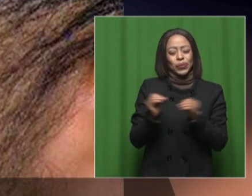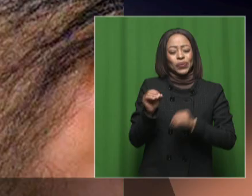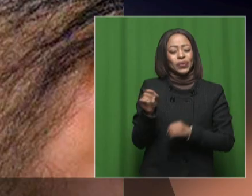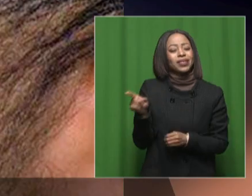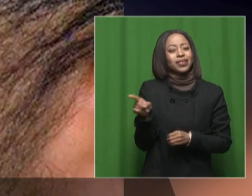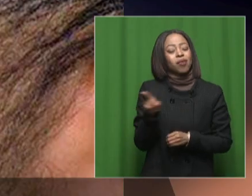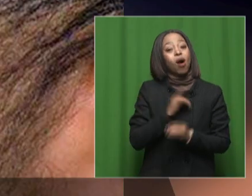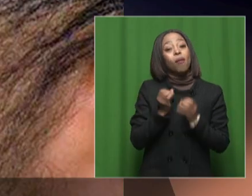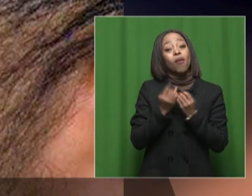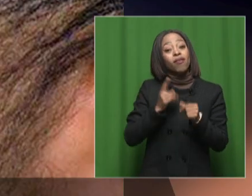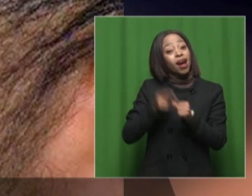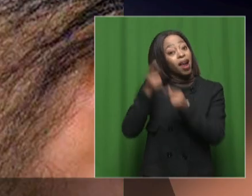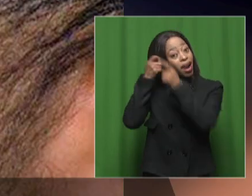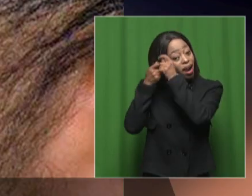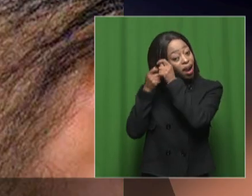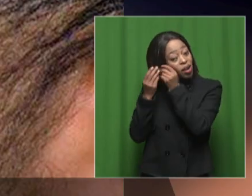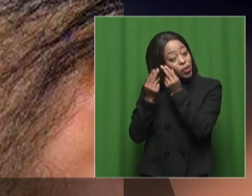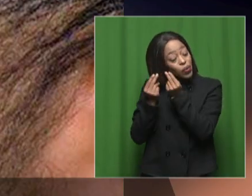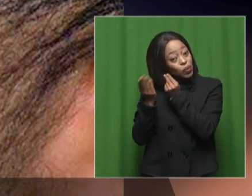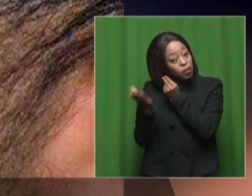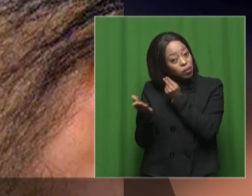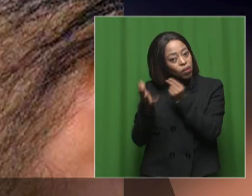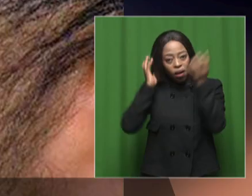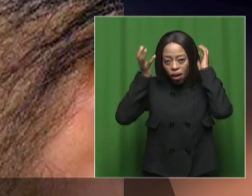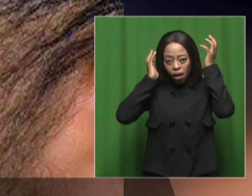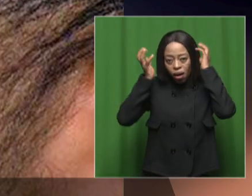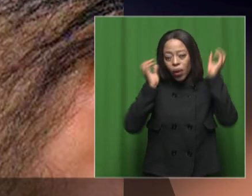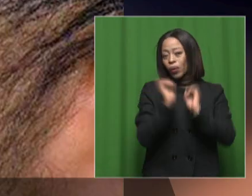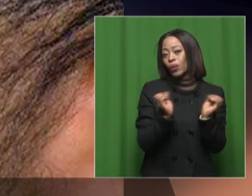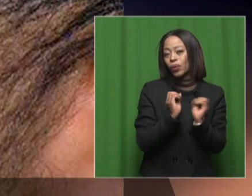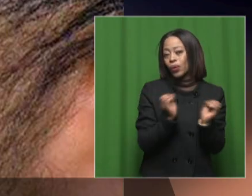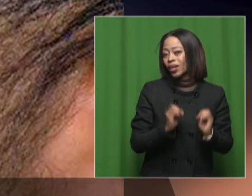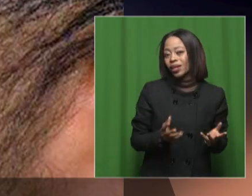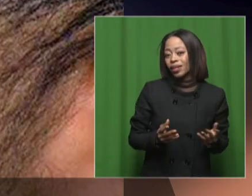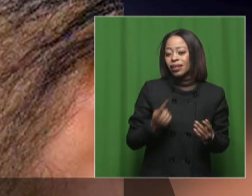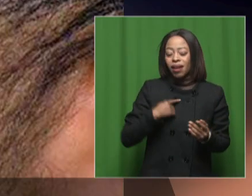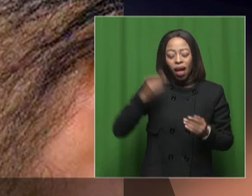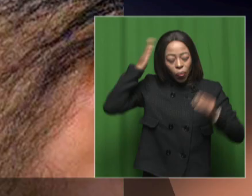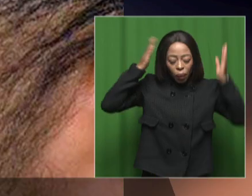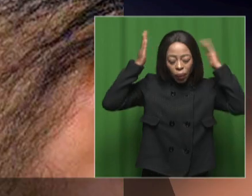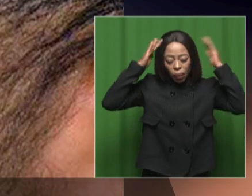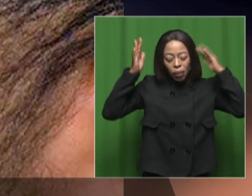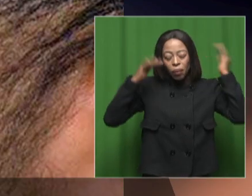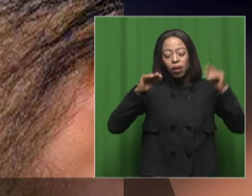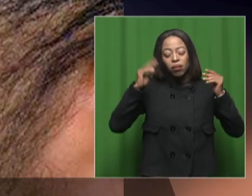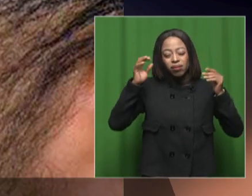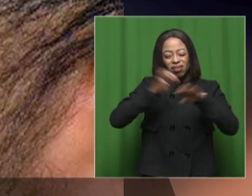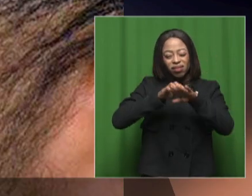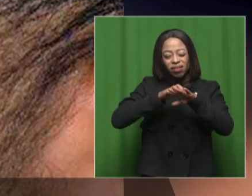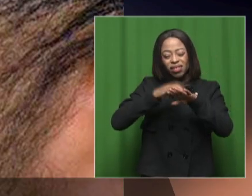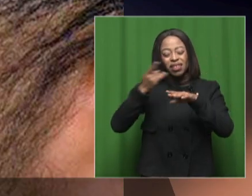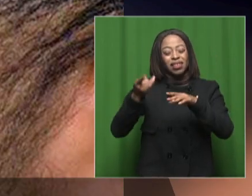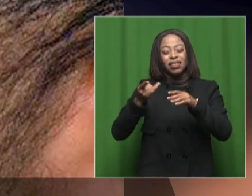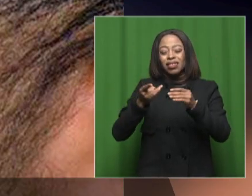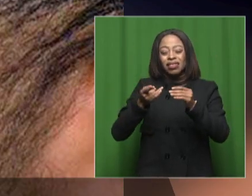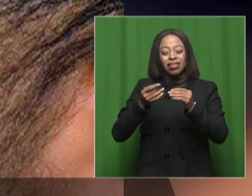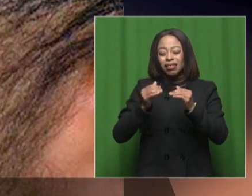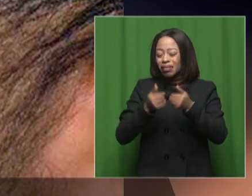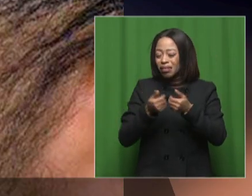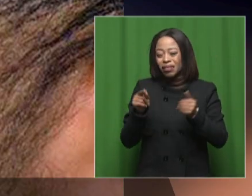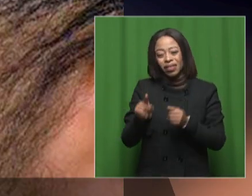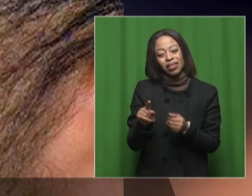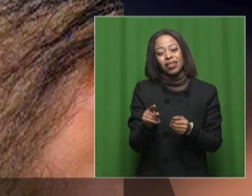because when people have the protective hairstyles, they don't wash their hair, there's accumulation of dandruff, and they get inflammation and seborrheic dermatitis, which is a